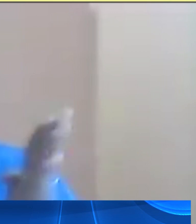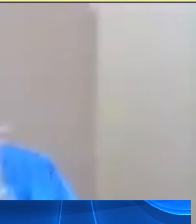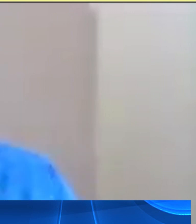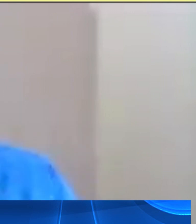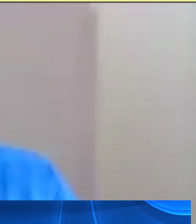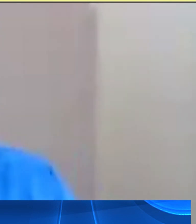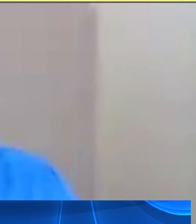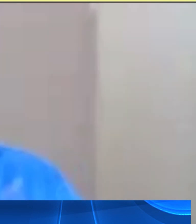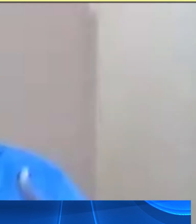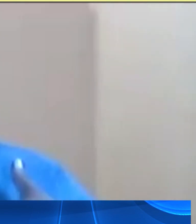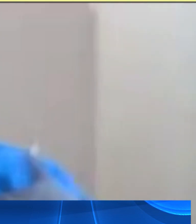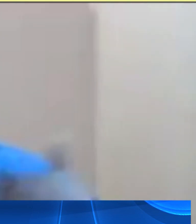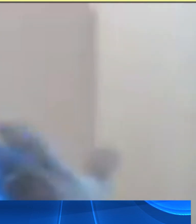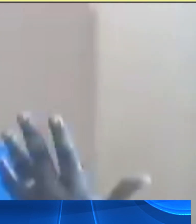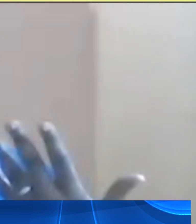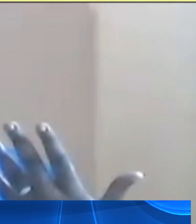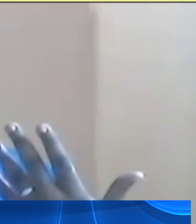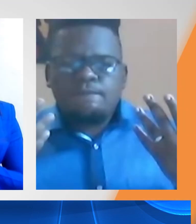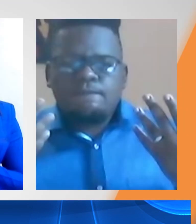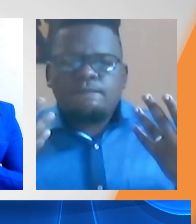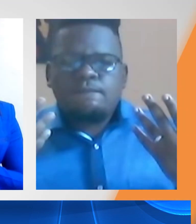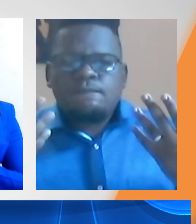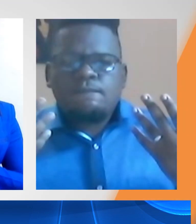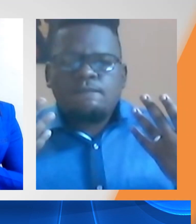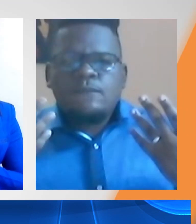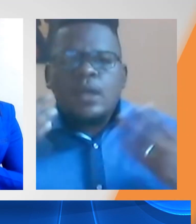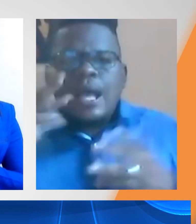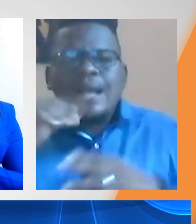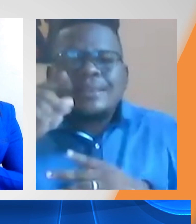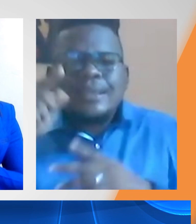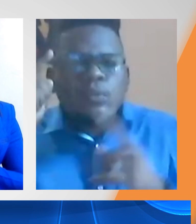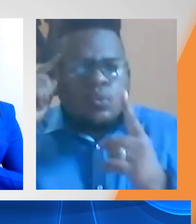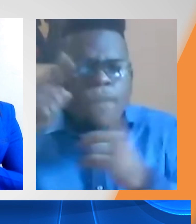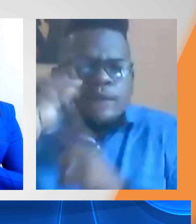teens and prepare them for life.